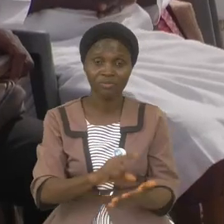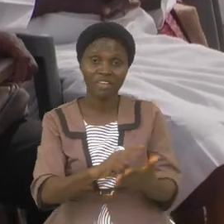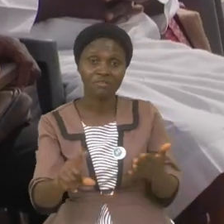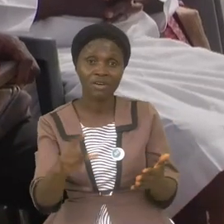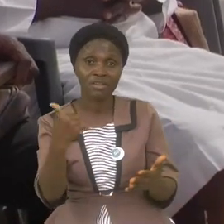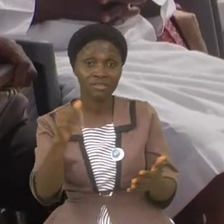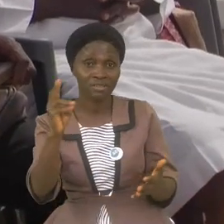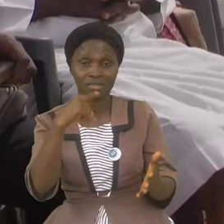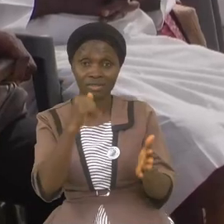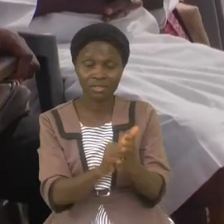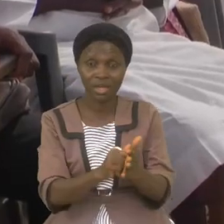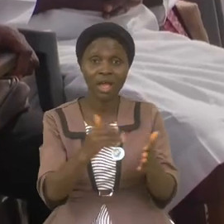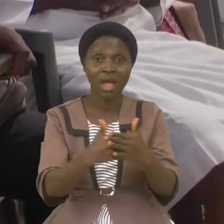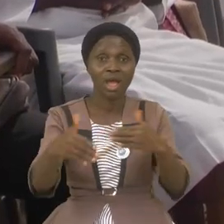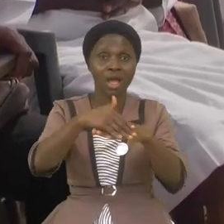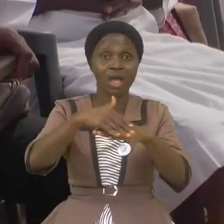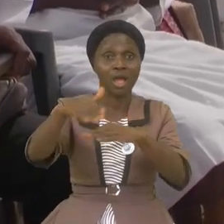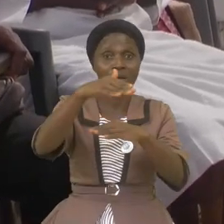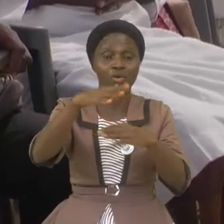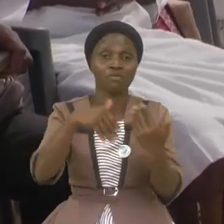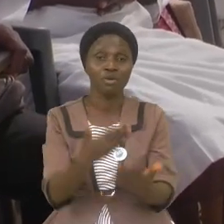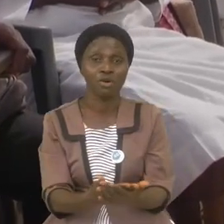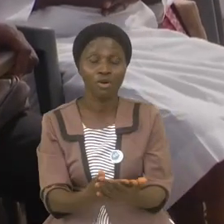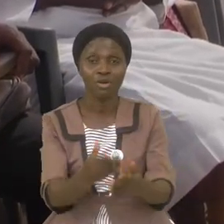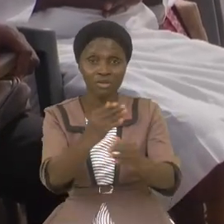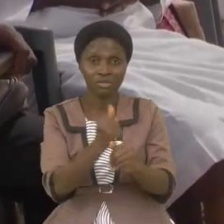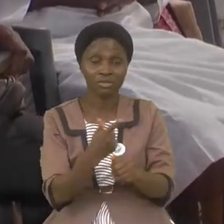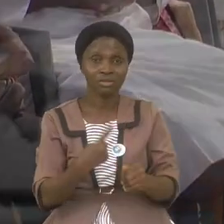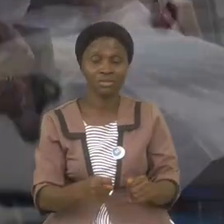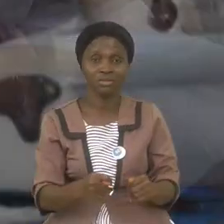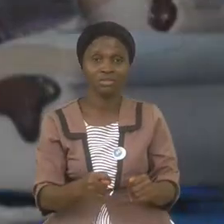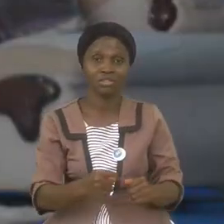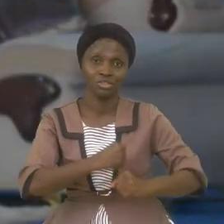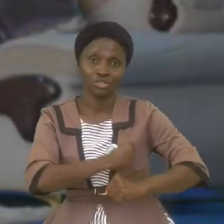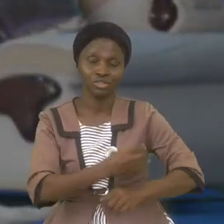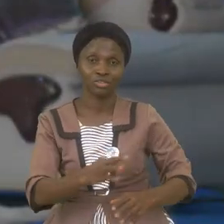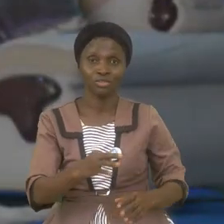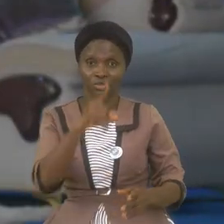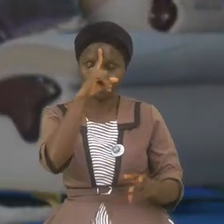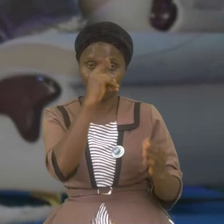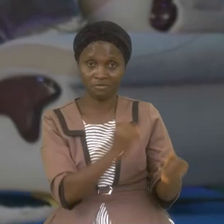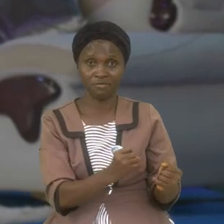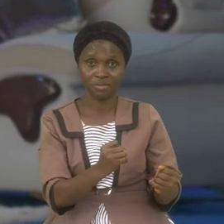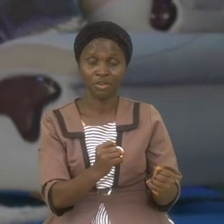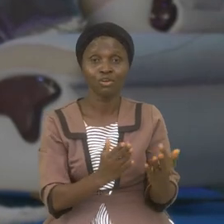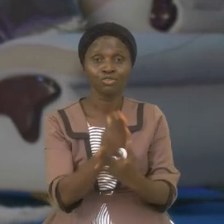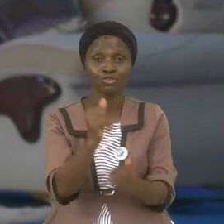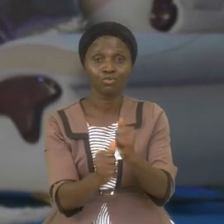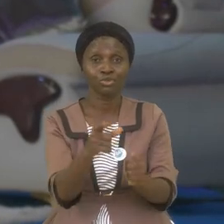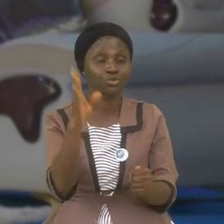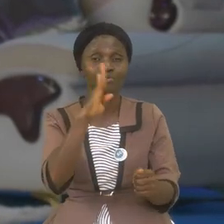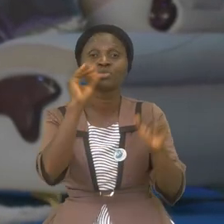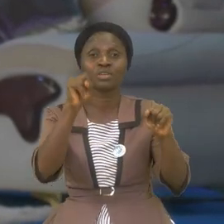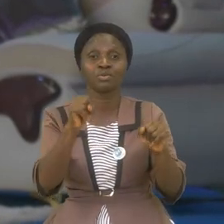above all, beyond all, taking the shield of faith wherewith ye shall be able. The shield of faith,